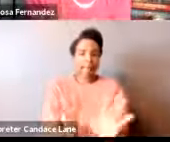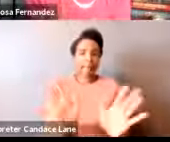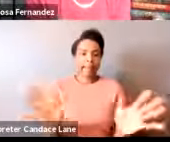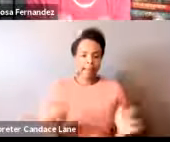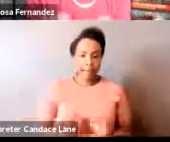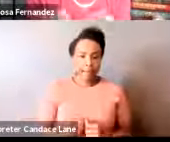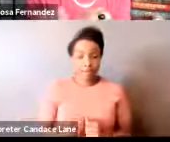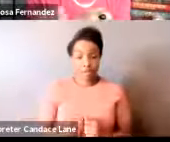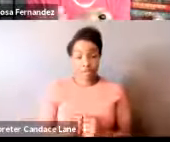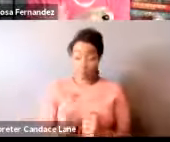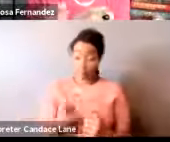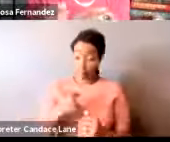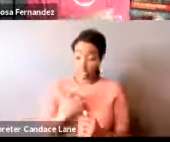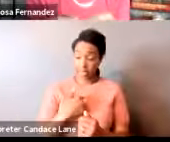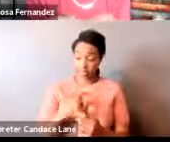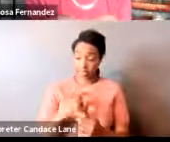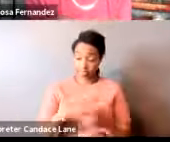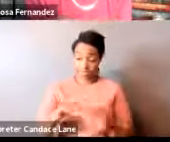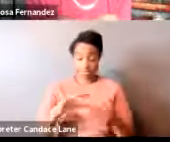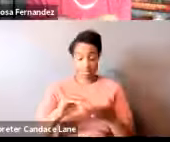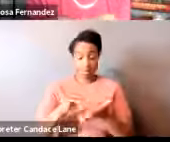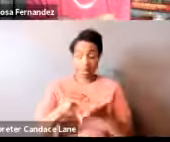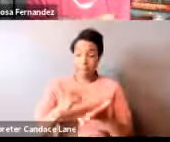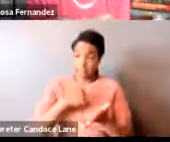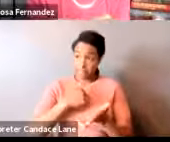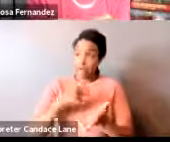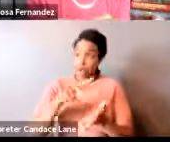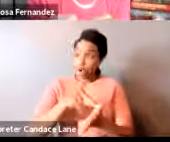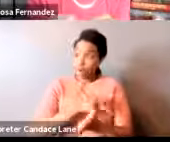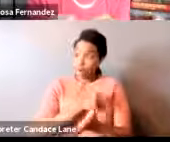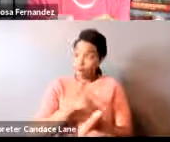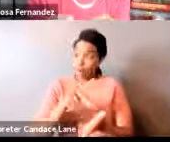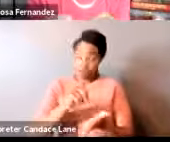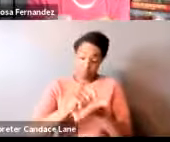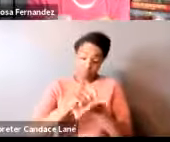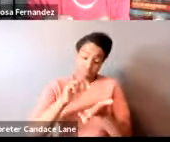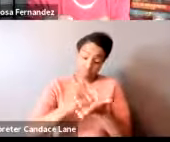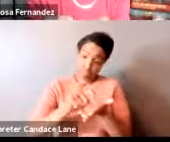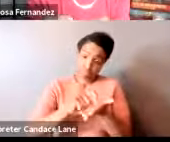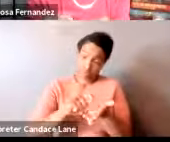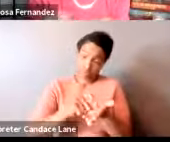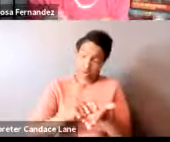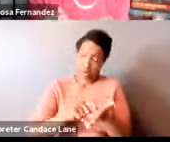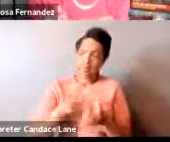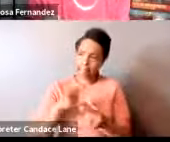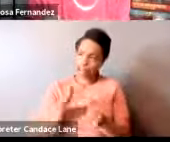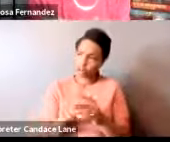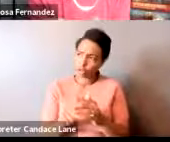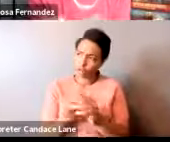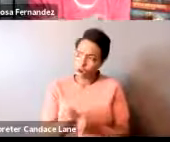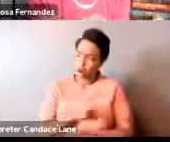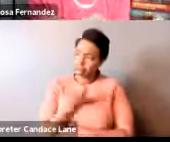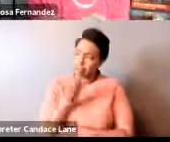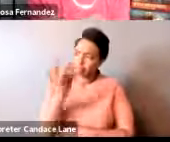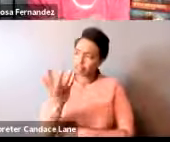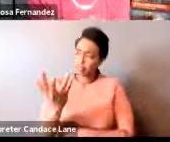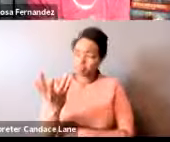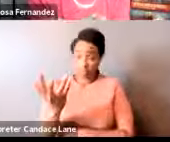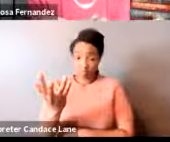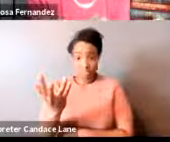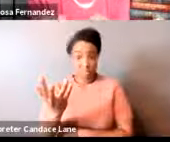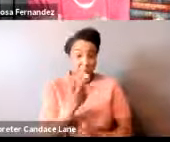am a poet. So to all the people, and to you who asked that question, if you asked that question because maybe you're writing and